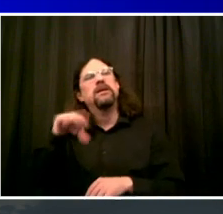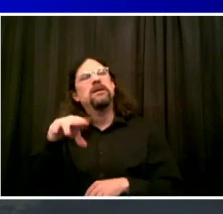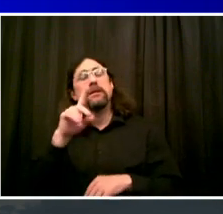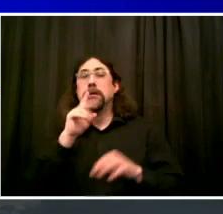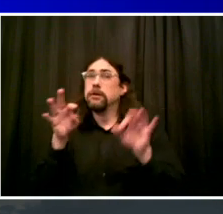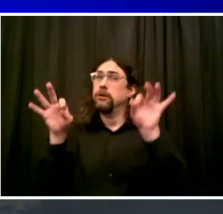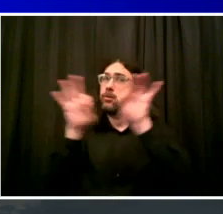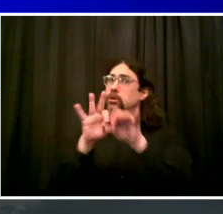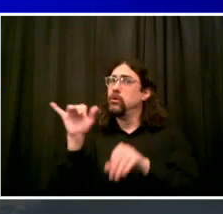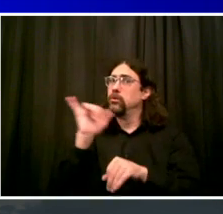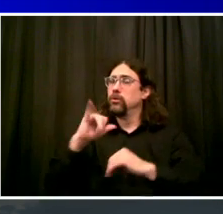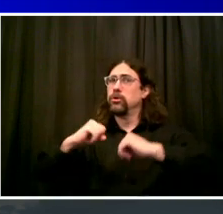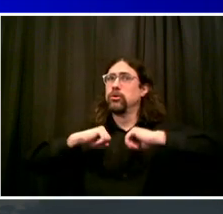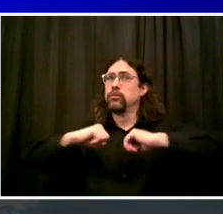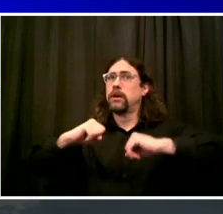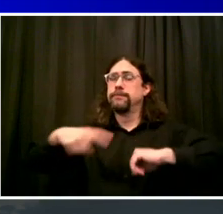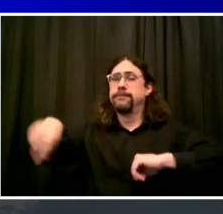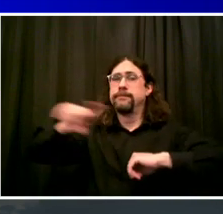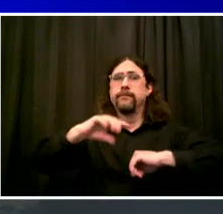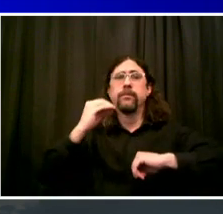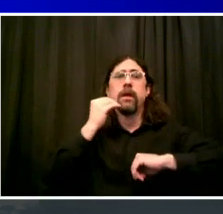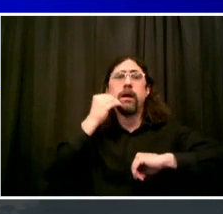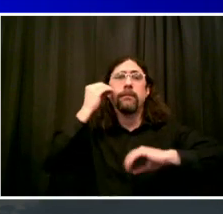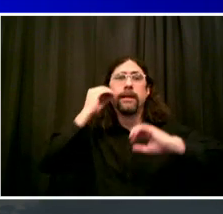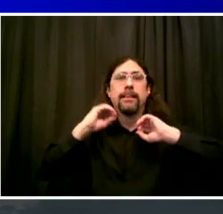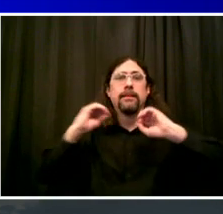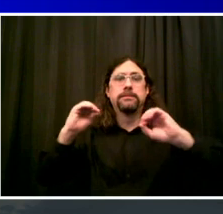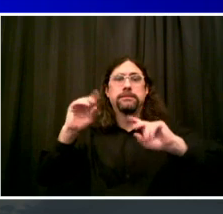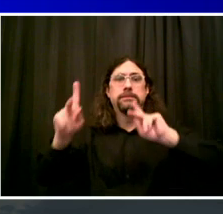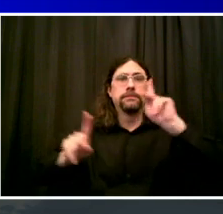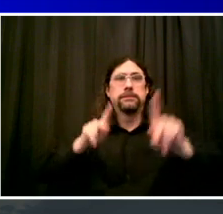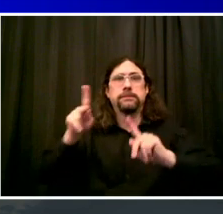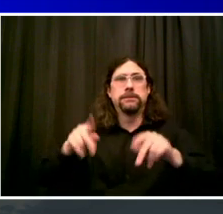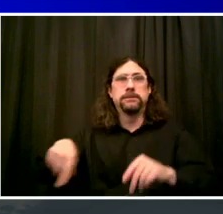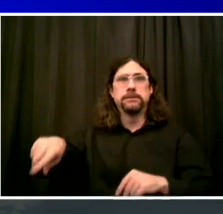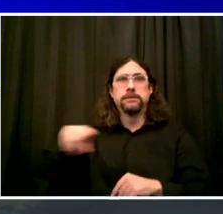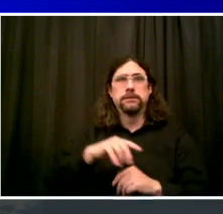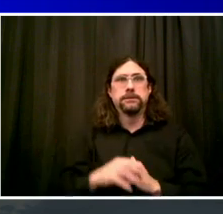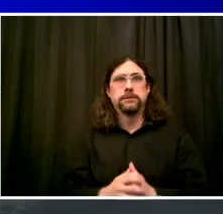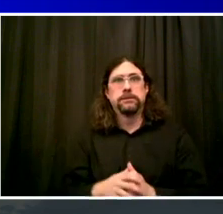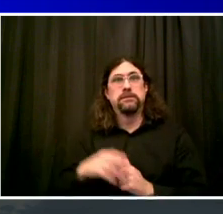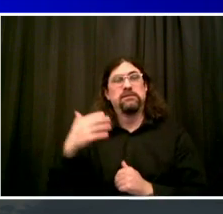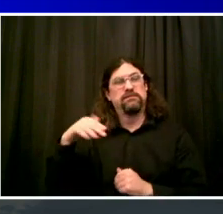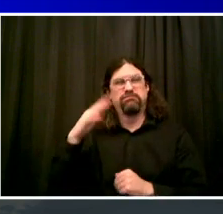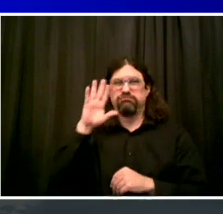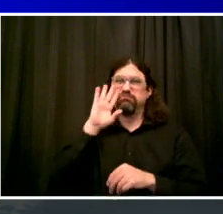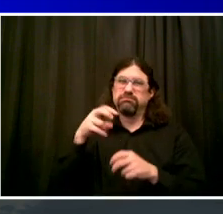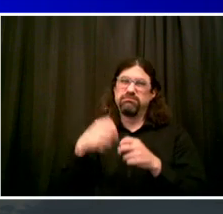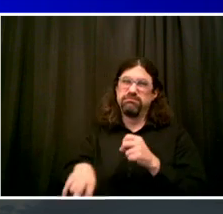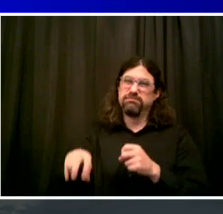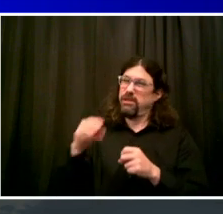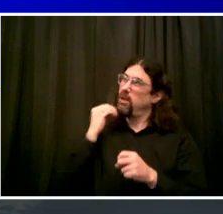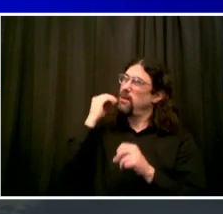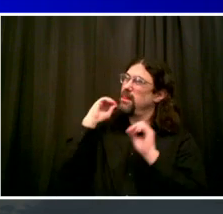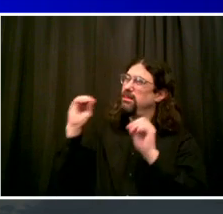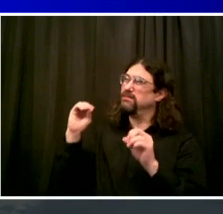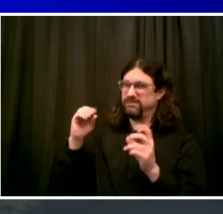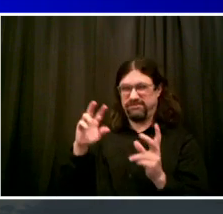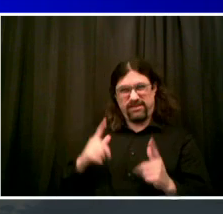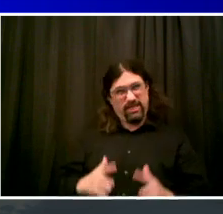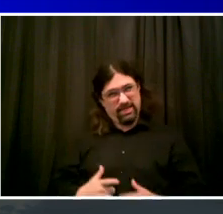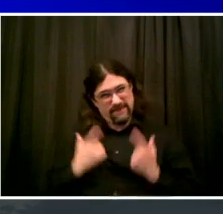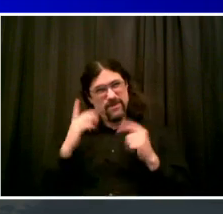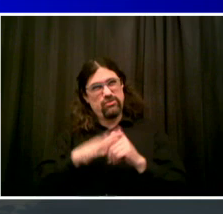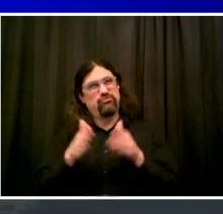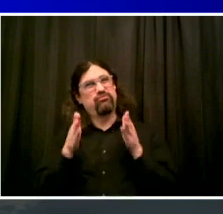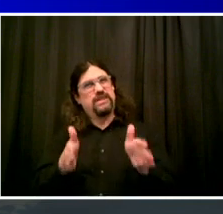street. And we're now 1 week into the experience of having the